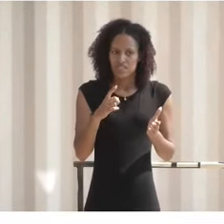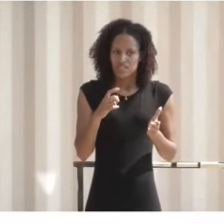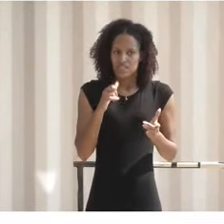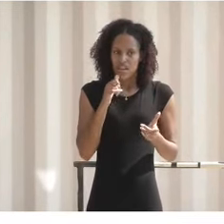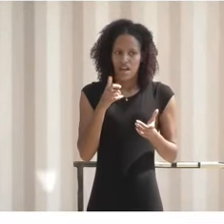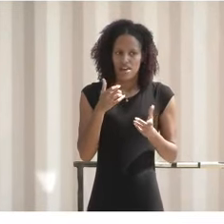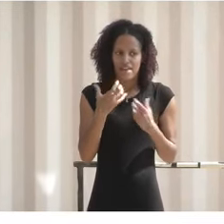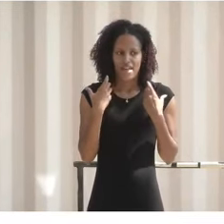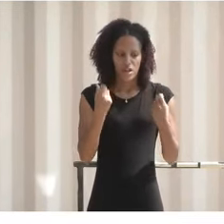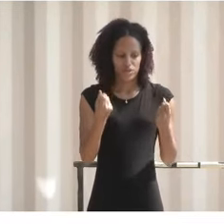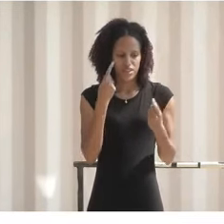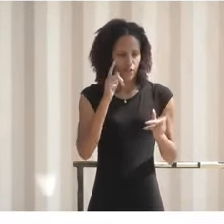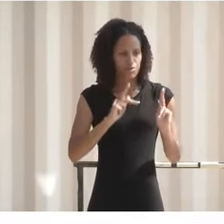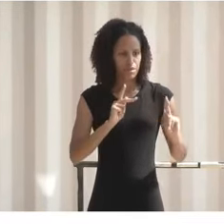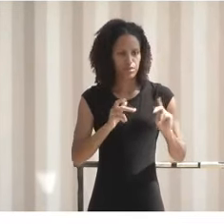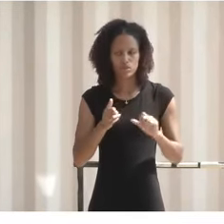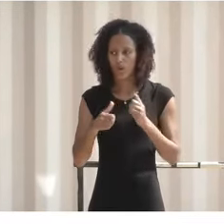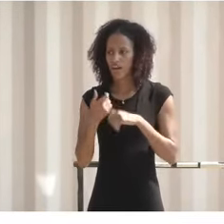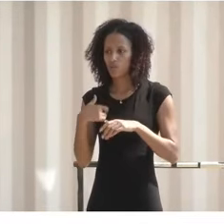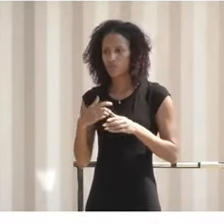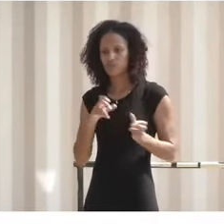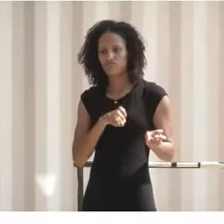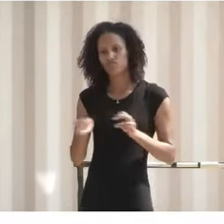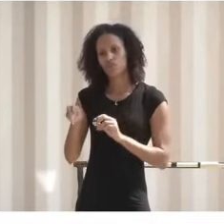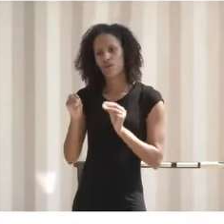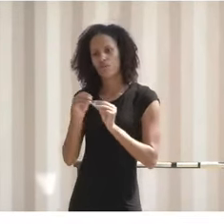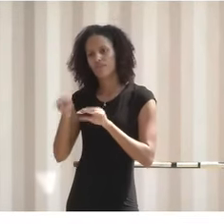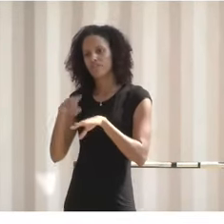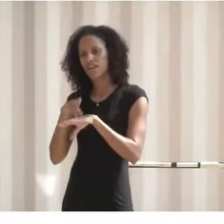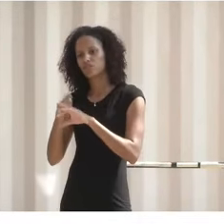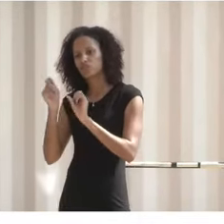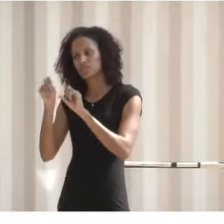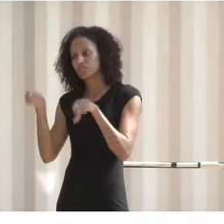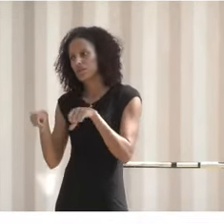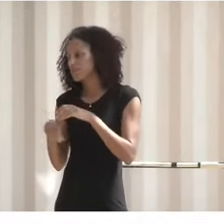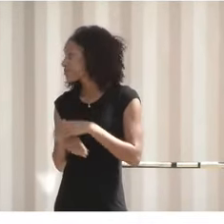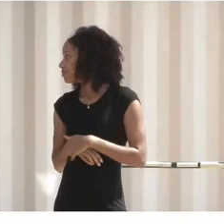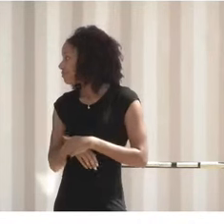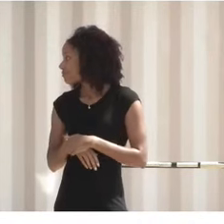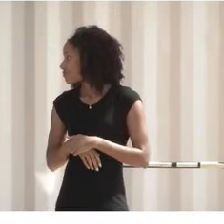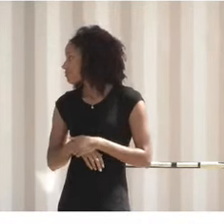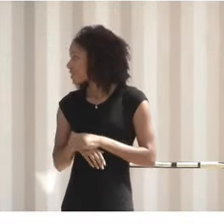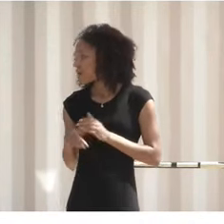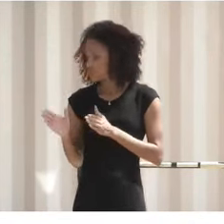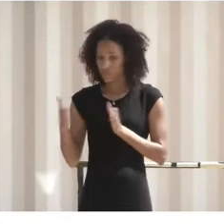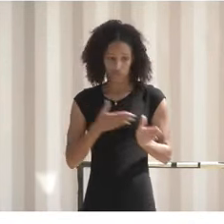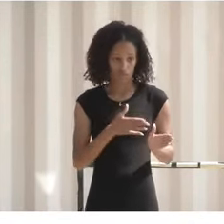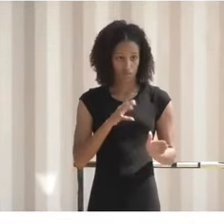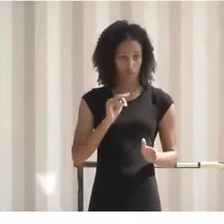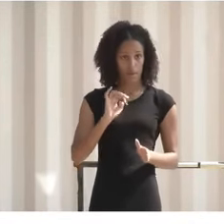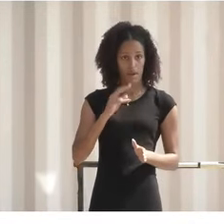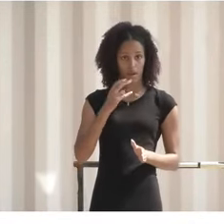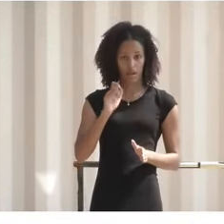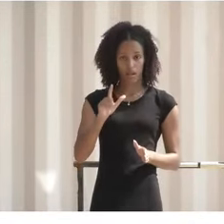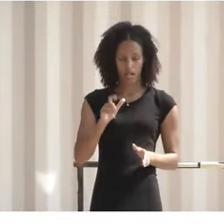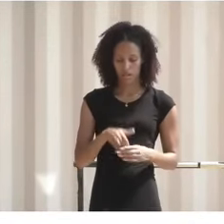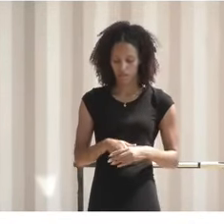healthy. How are we going to make this shift to a more natural system? I'd like to direct that to you, Michael. Yeah.